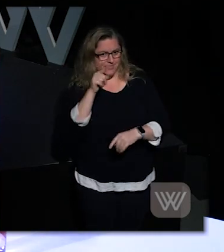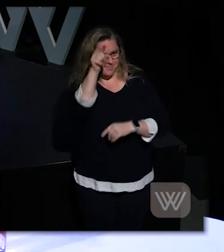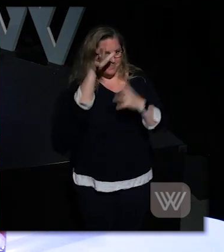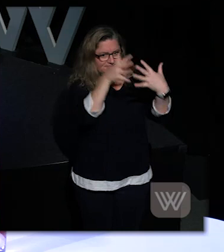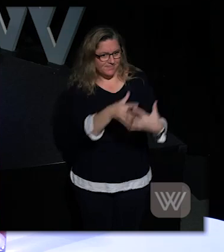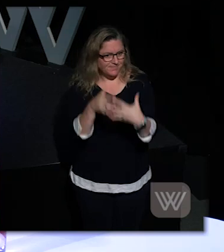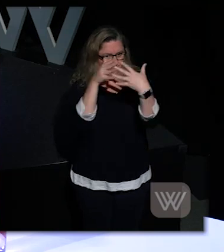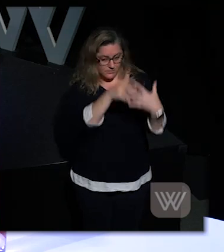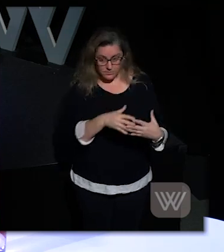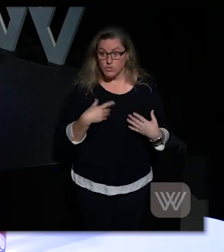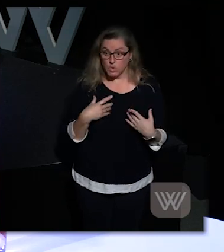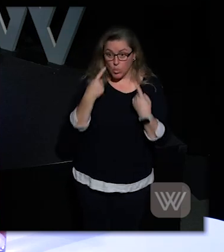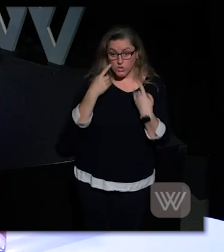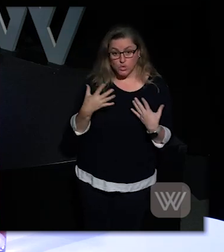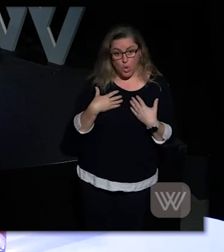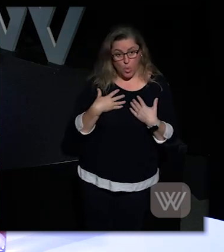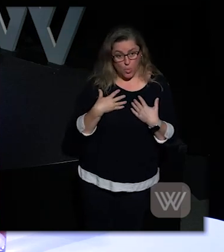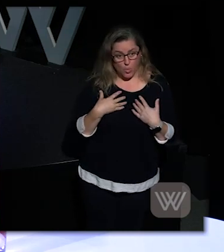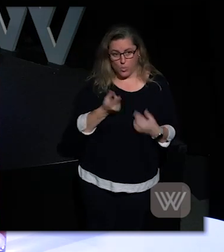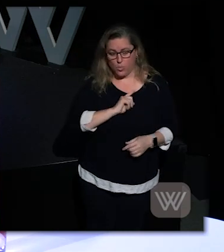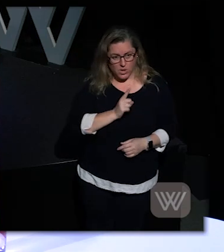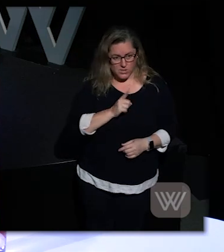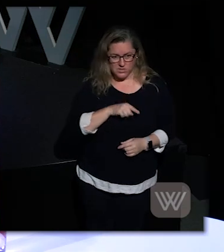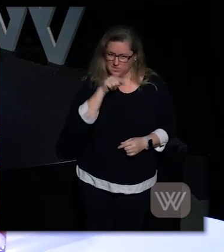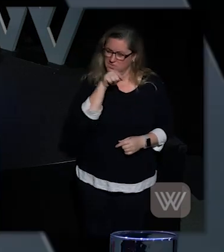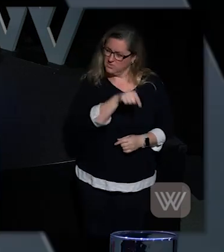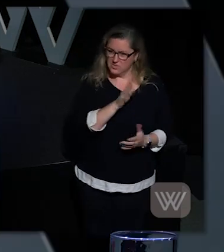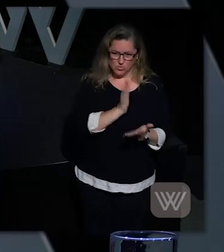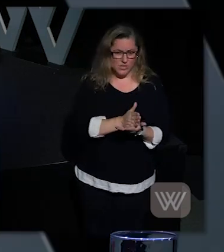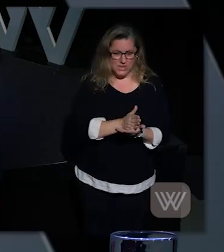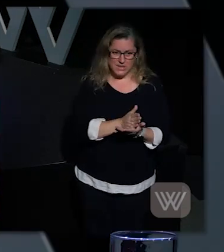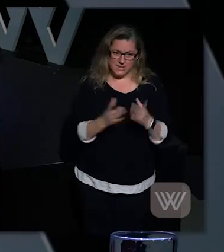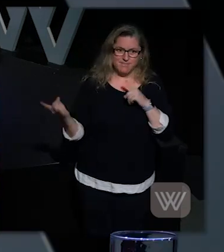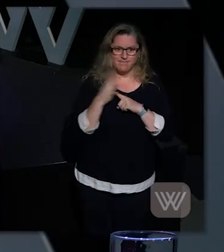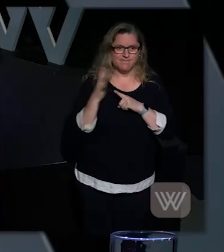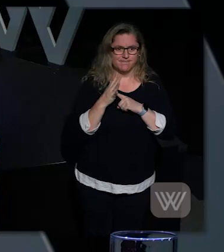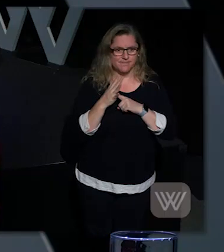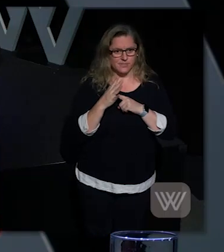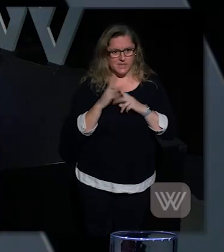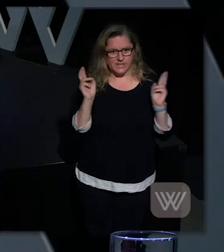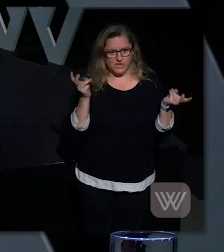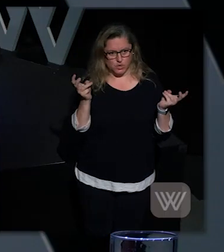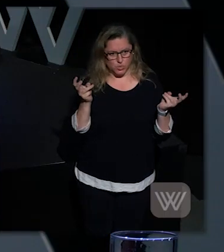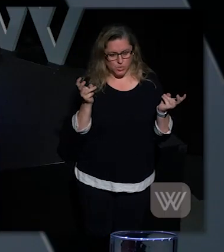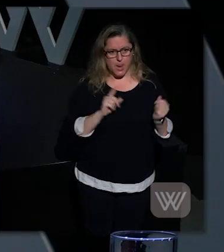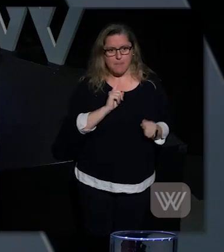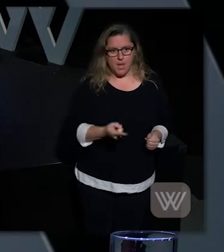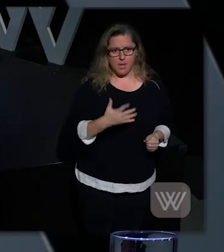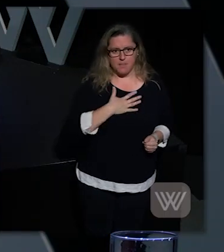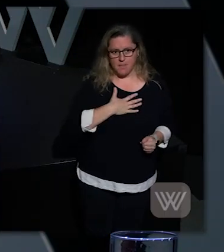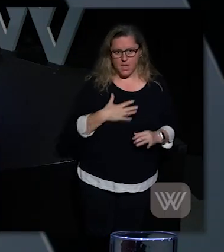started to become apparent to me that this was actually a critical issue. Although my husband, you